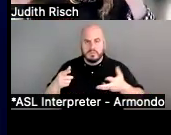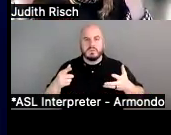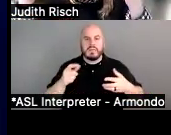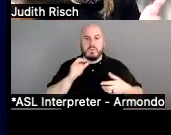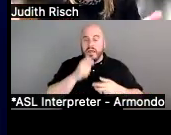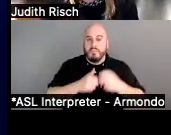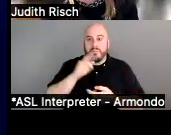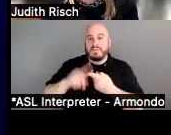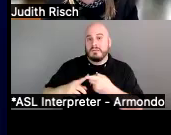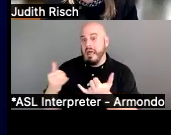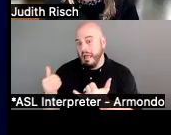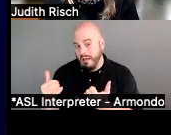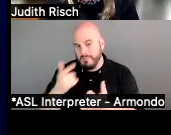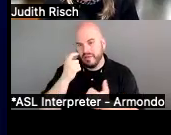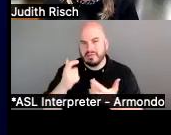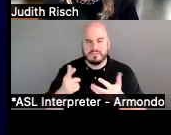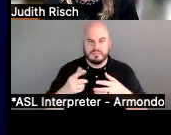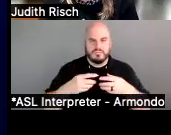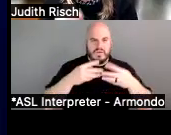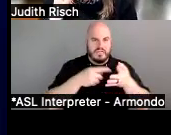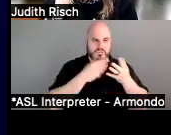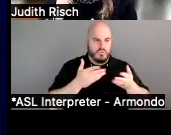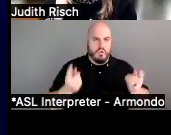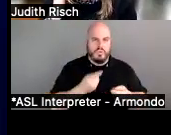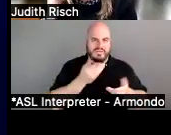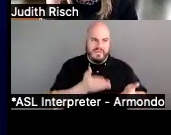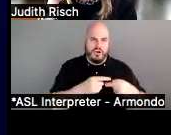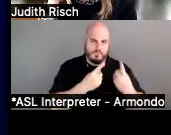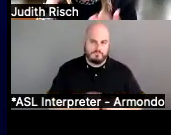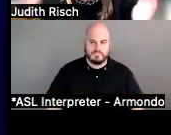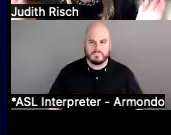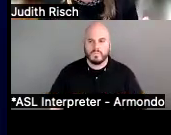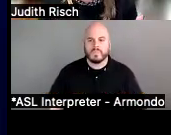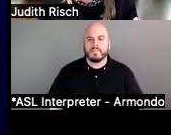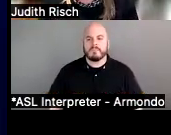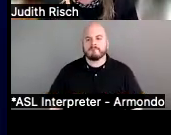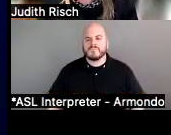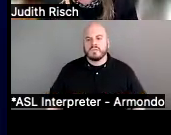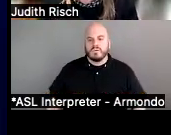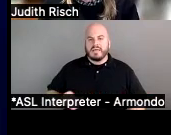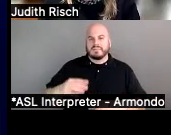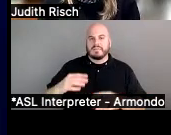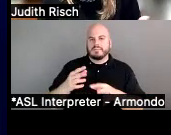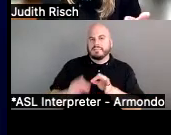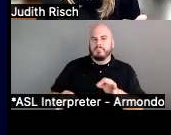the regulations were always the same. And that's the answer. So that's the simple